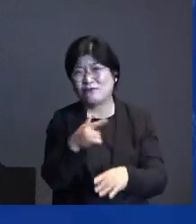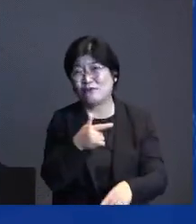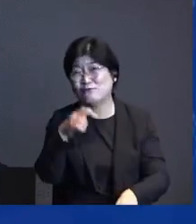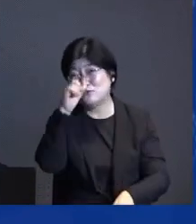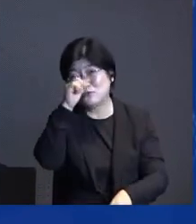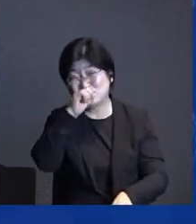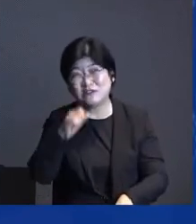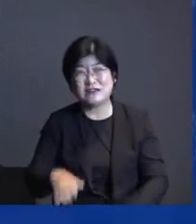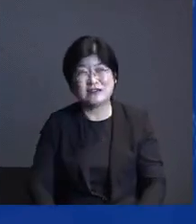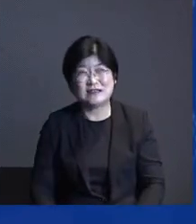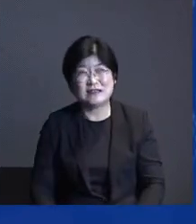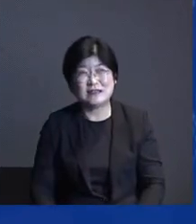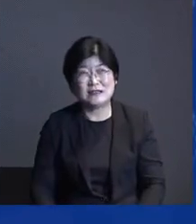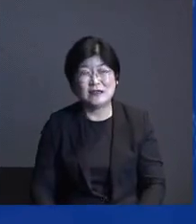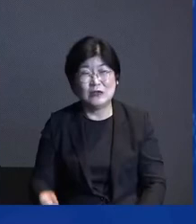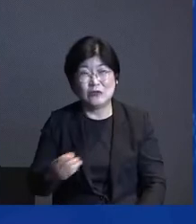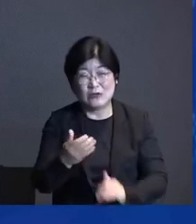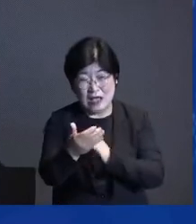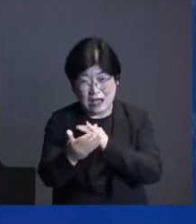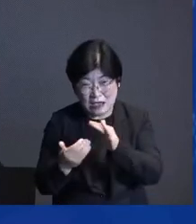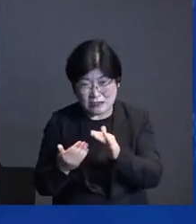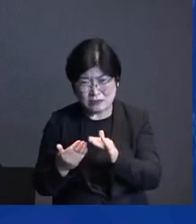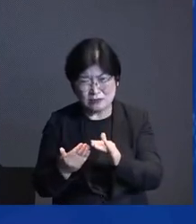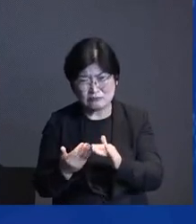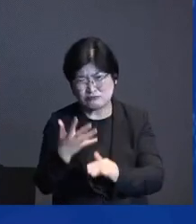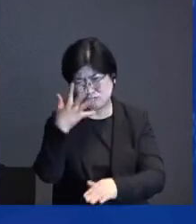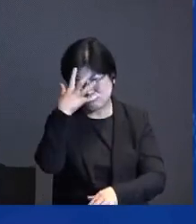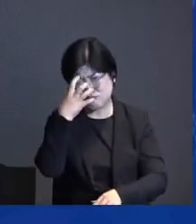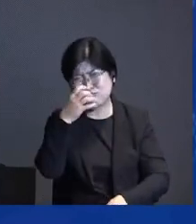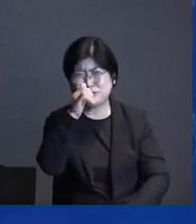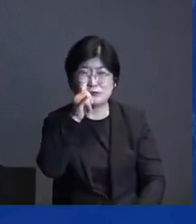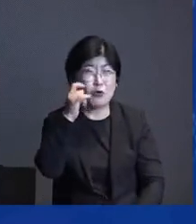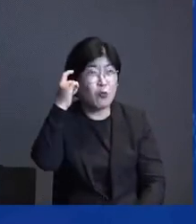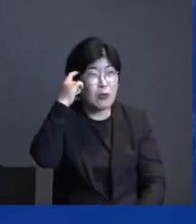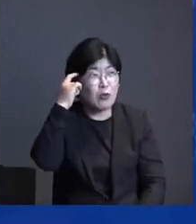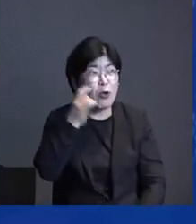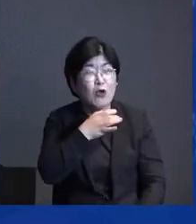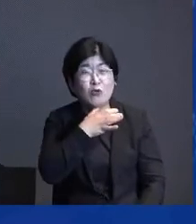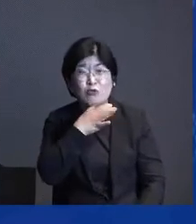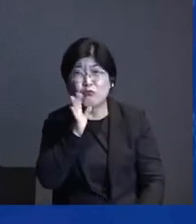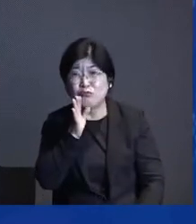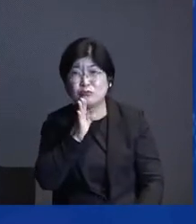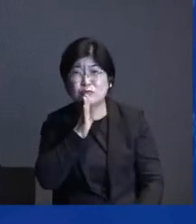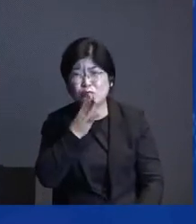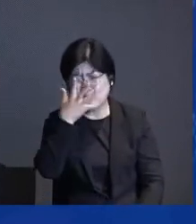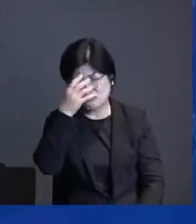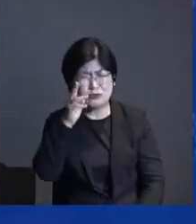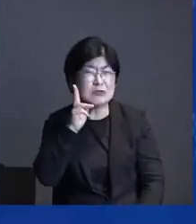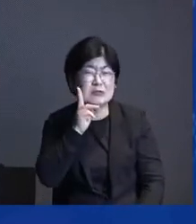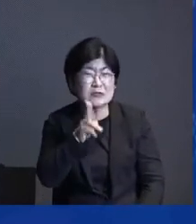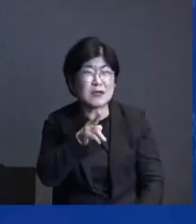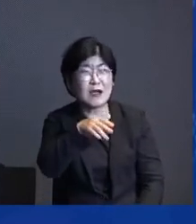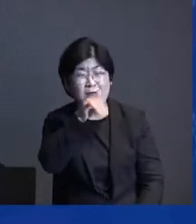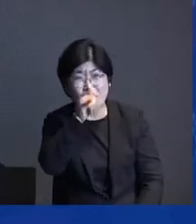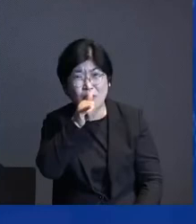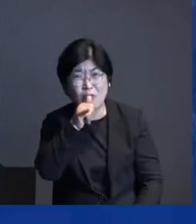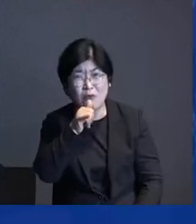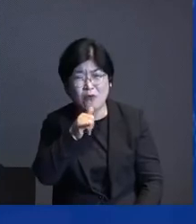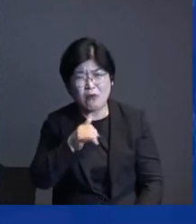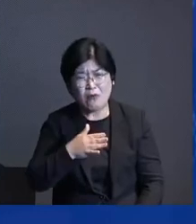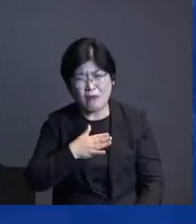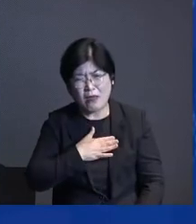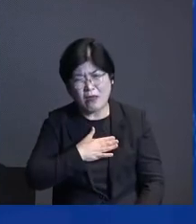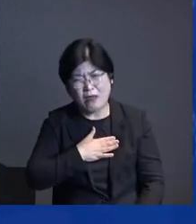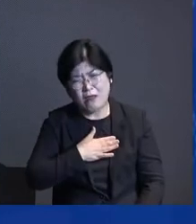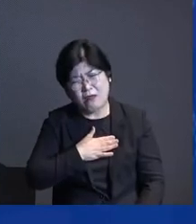research, which shows that older people are really depressed, and we are experiencing very serious